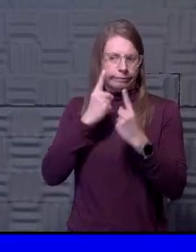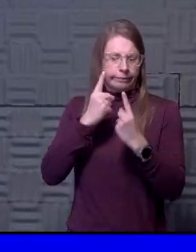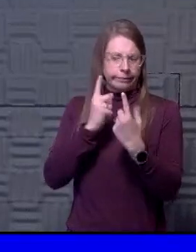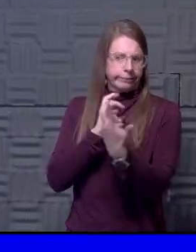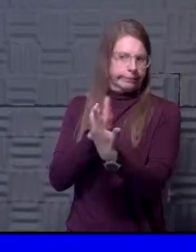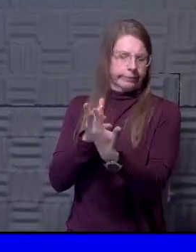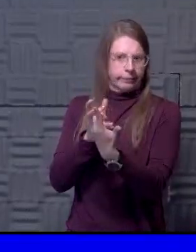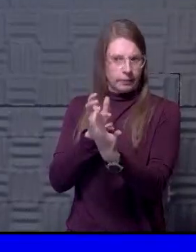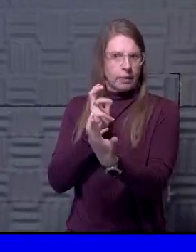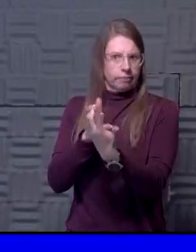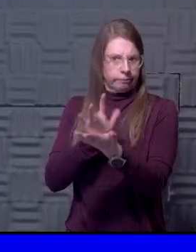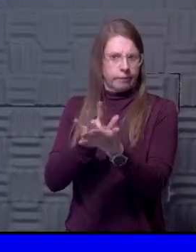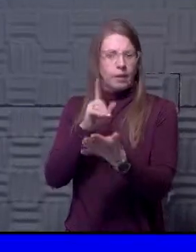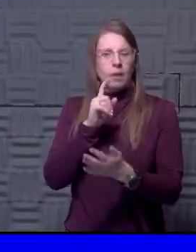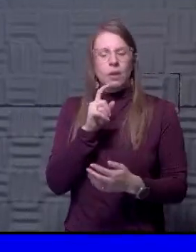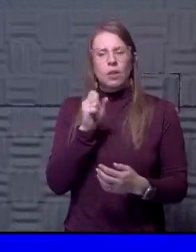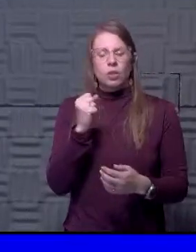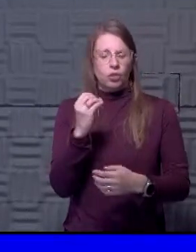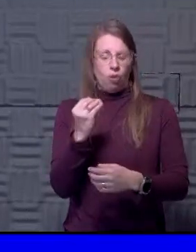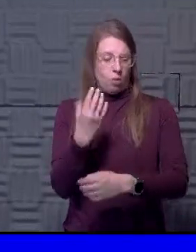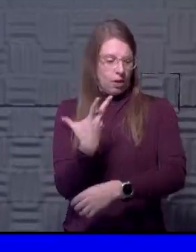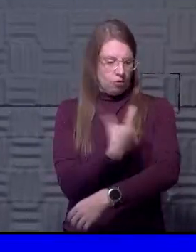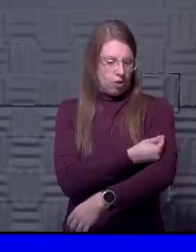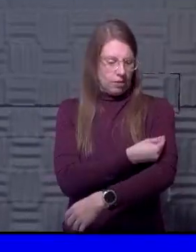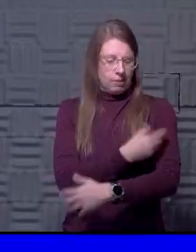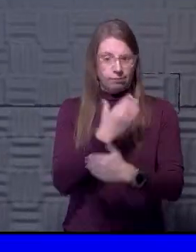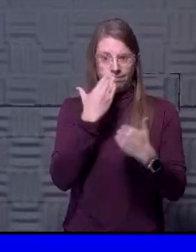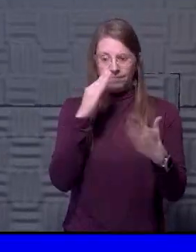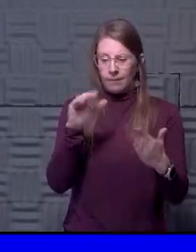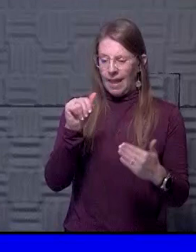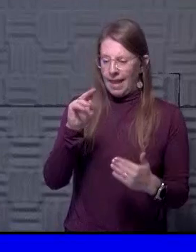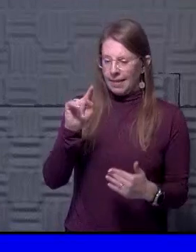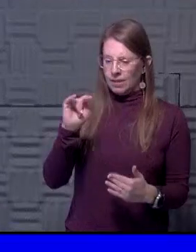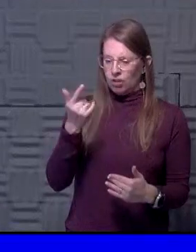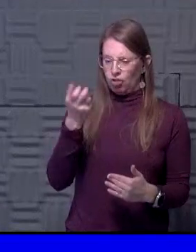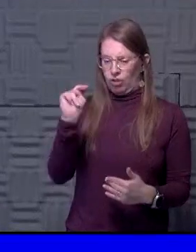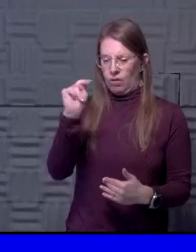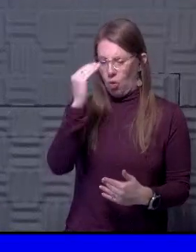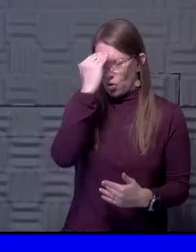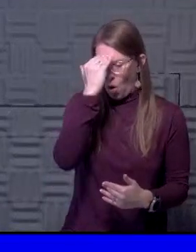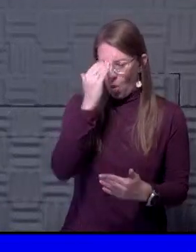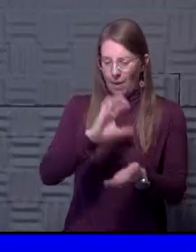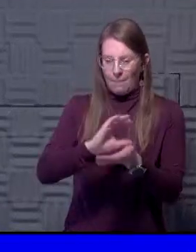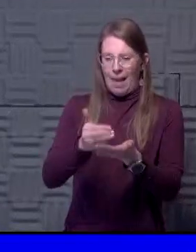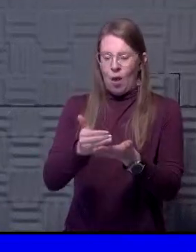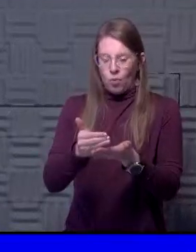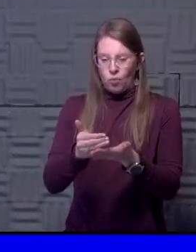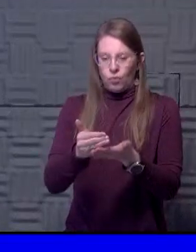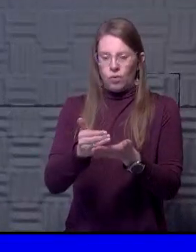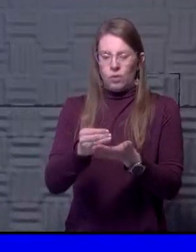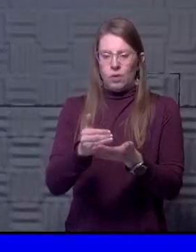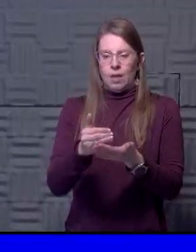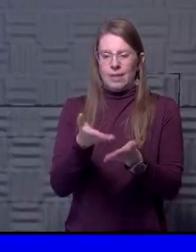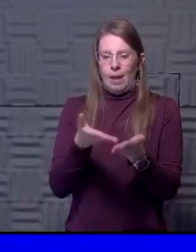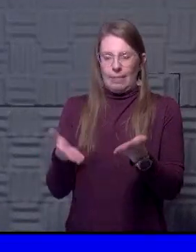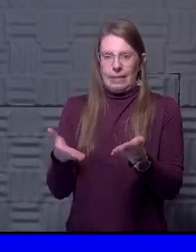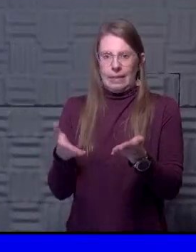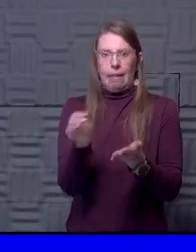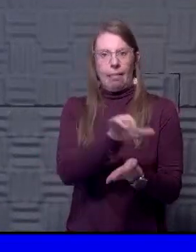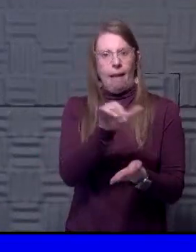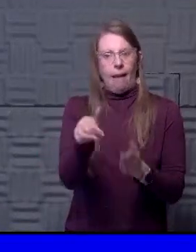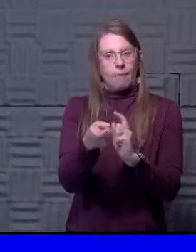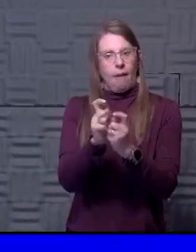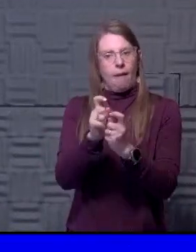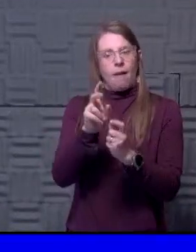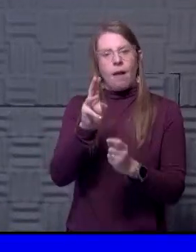this known amount of antigen or known amount of substance like the